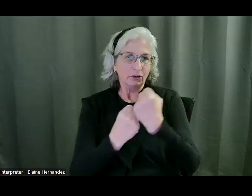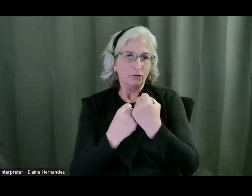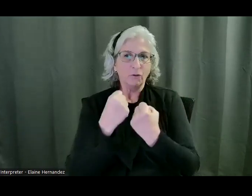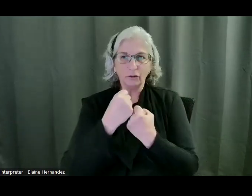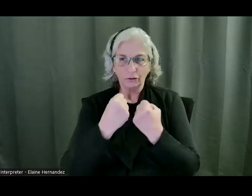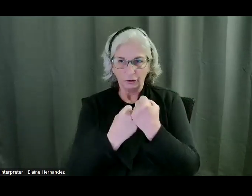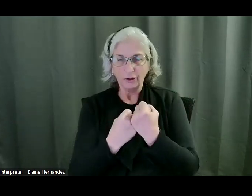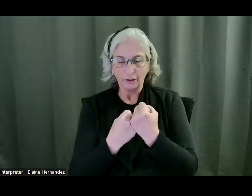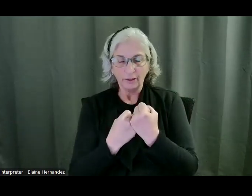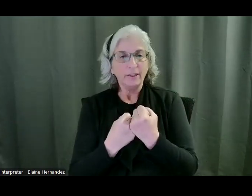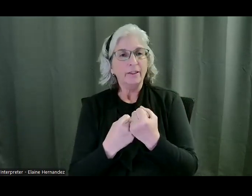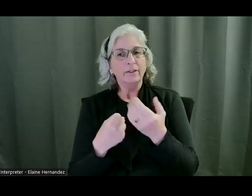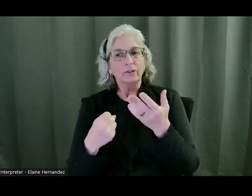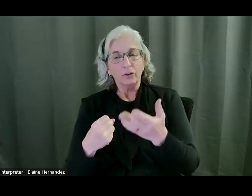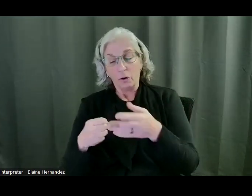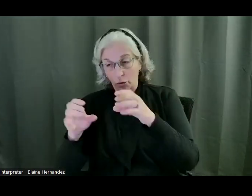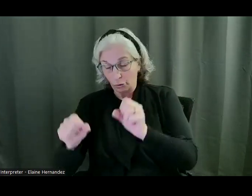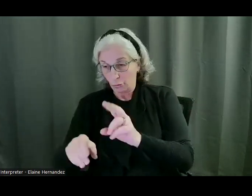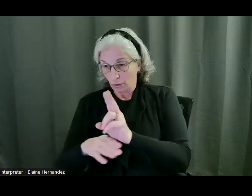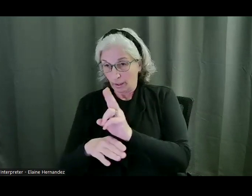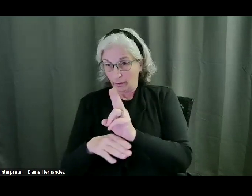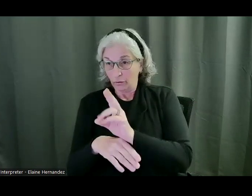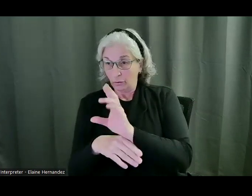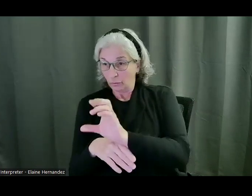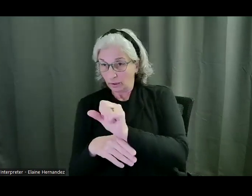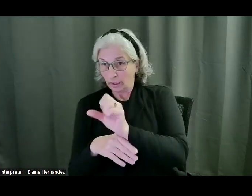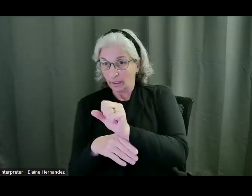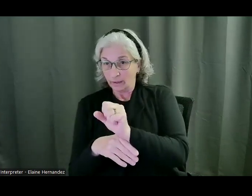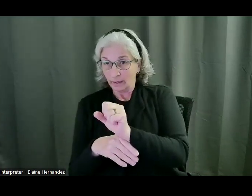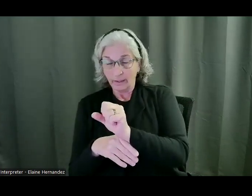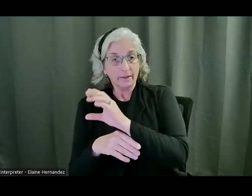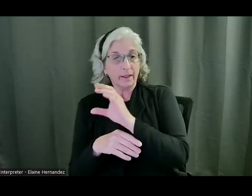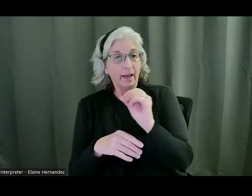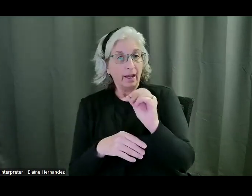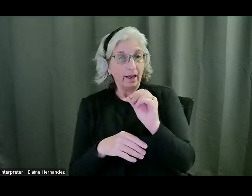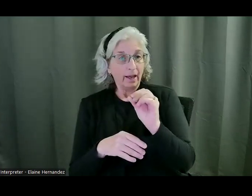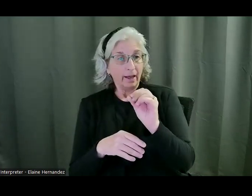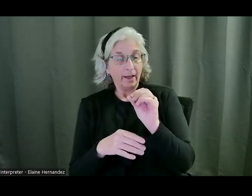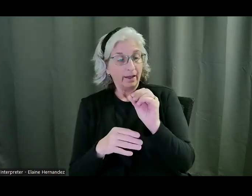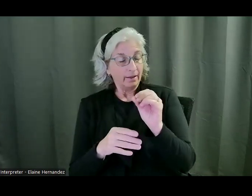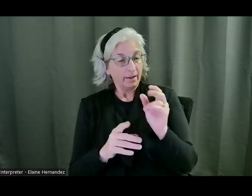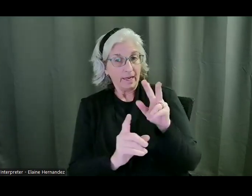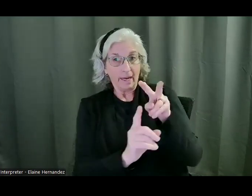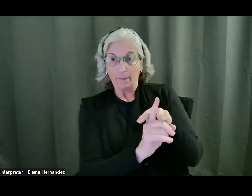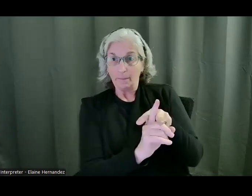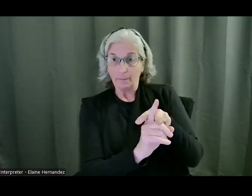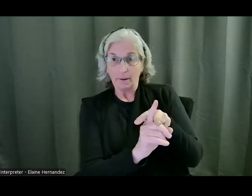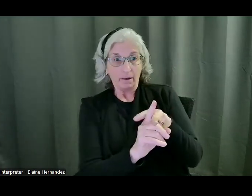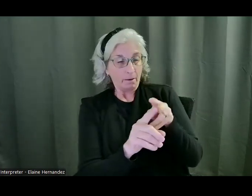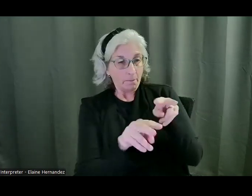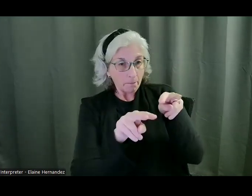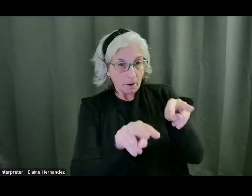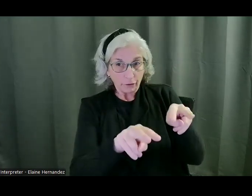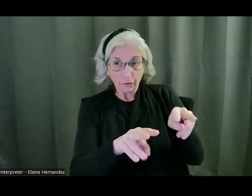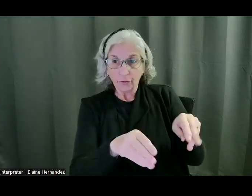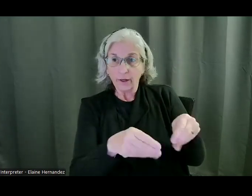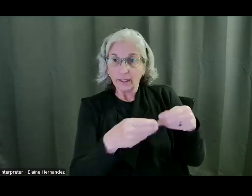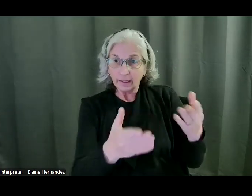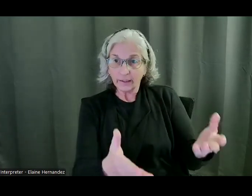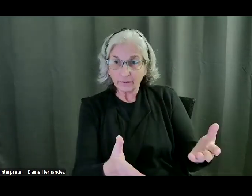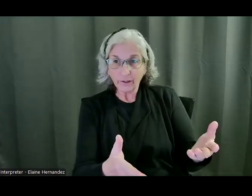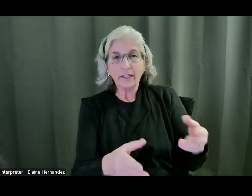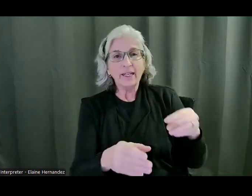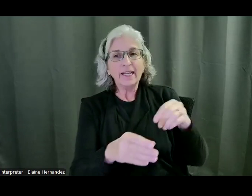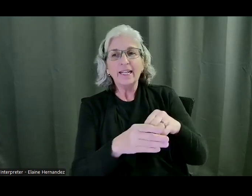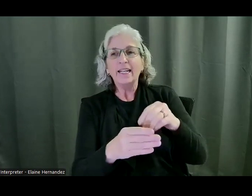to take CSS and implement, monitor, and deliver it, right, in a way that's